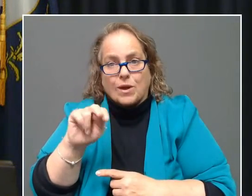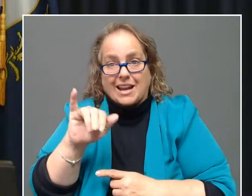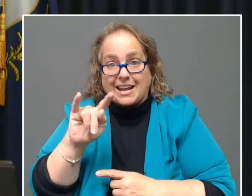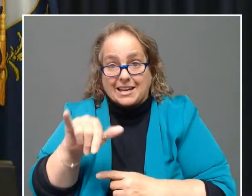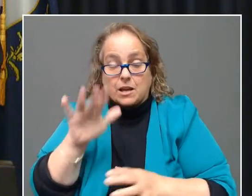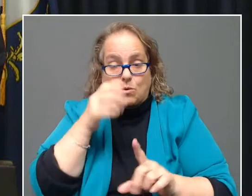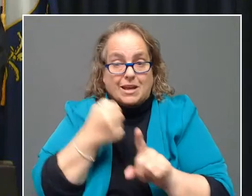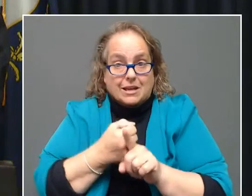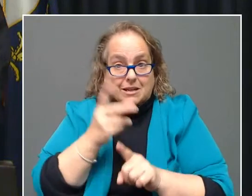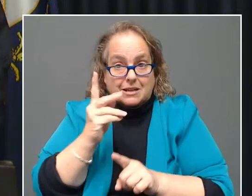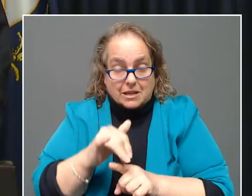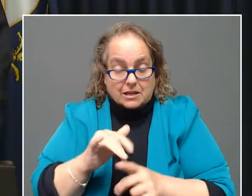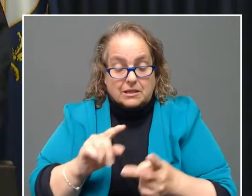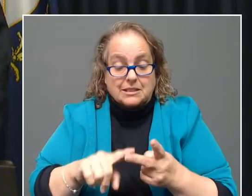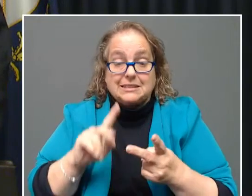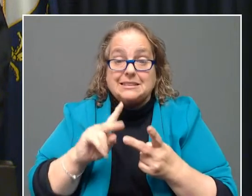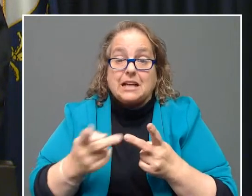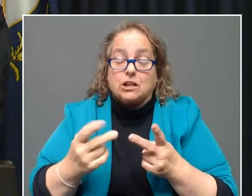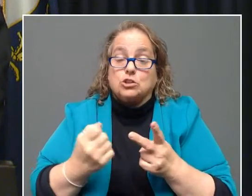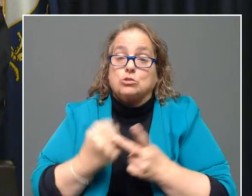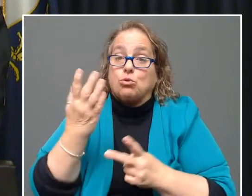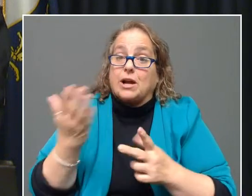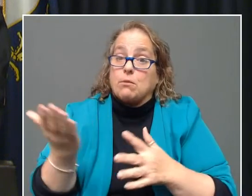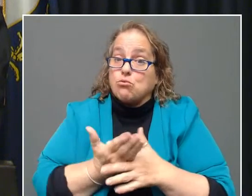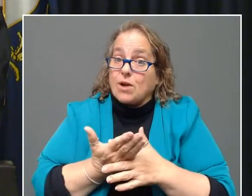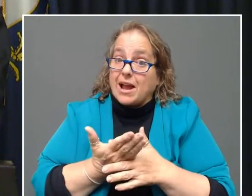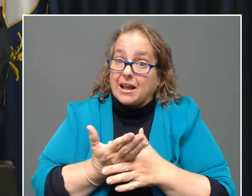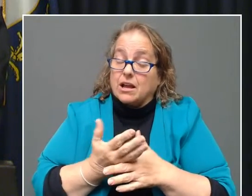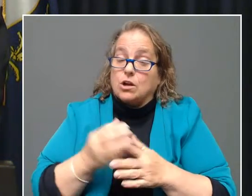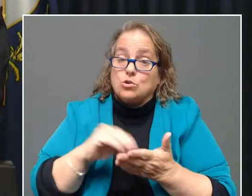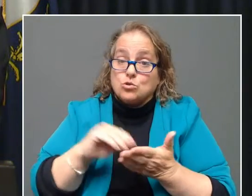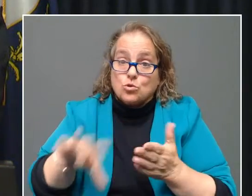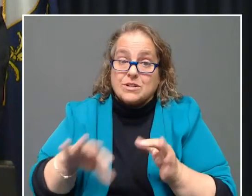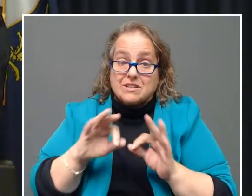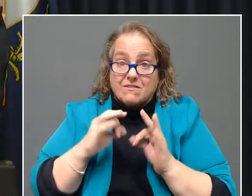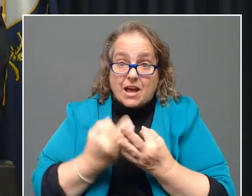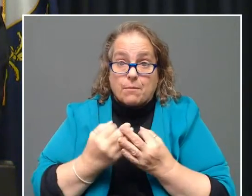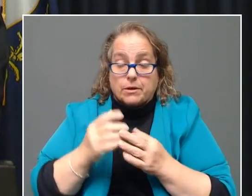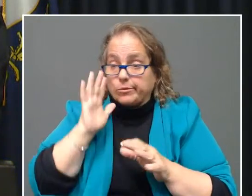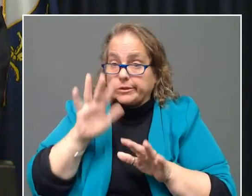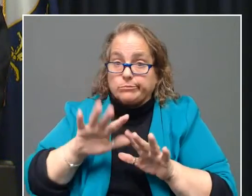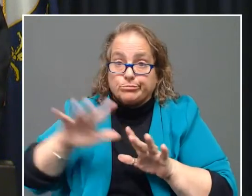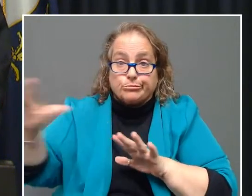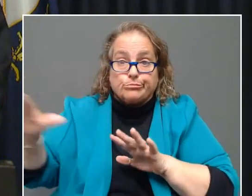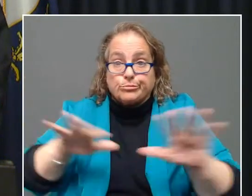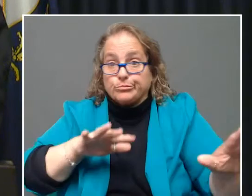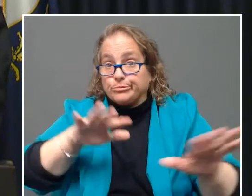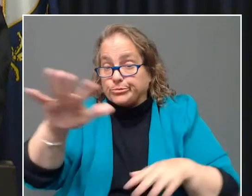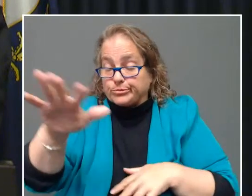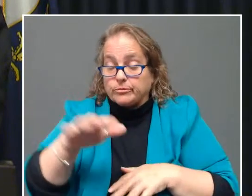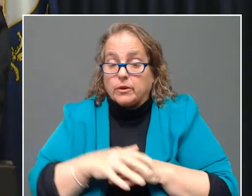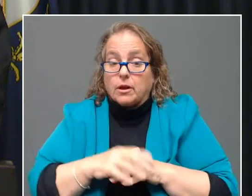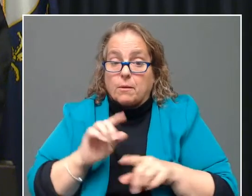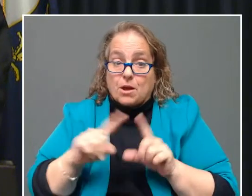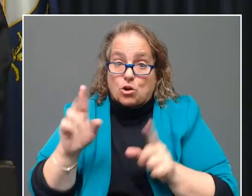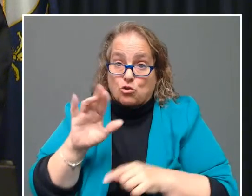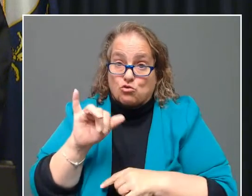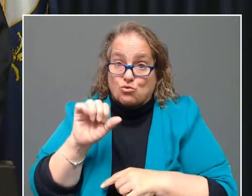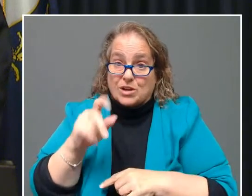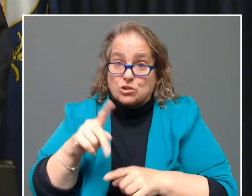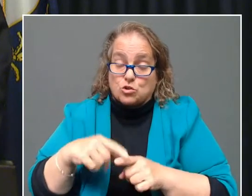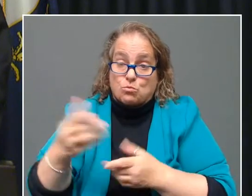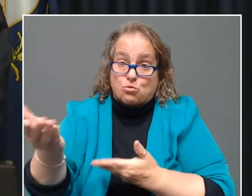about spring break and the students and families going different places. But as far as the risk to bring COVID